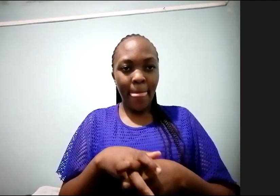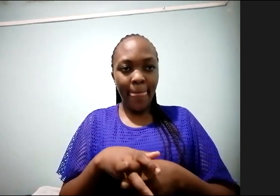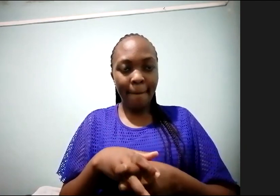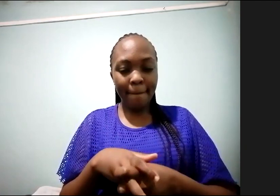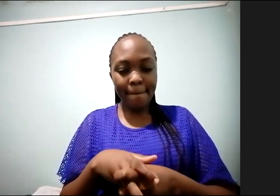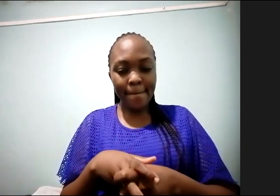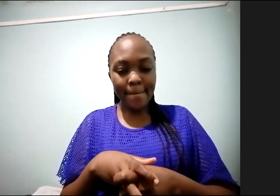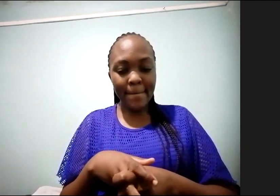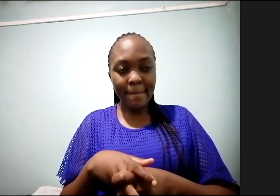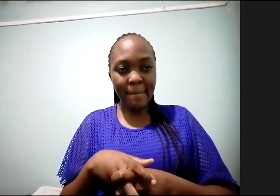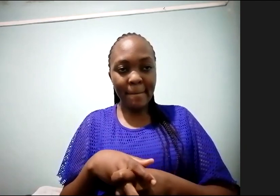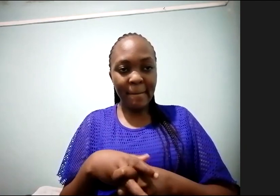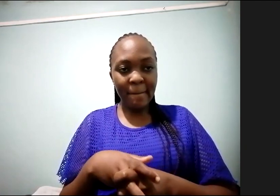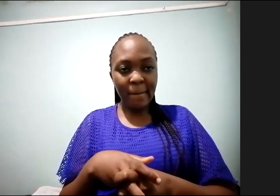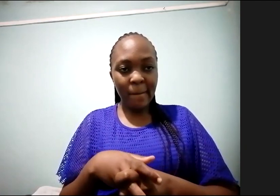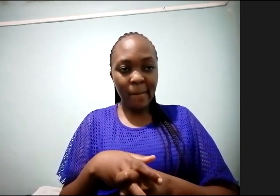George.